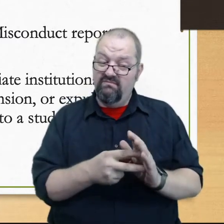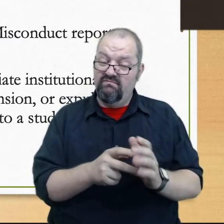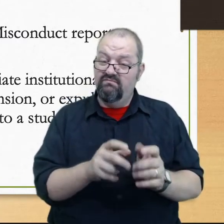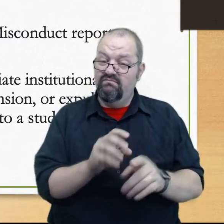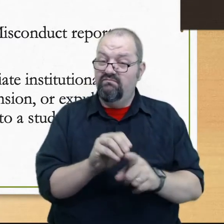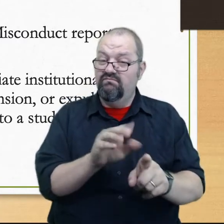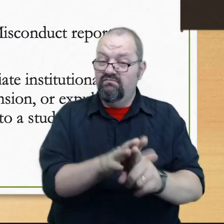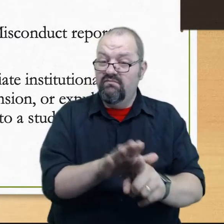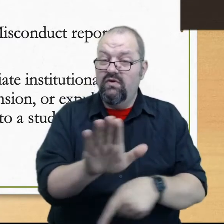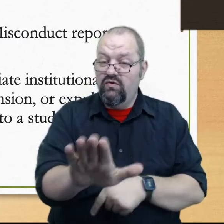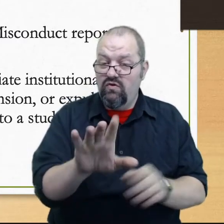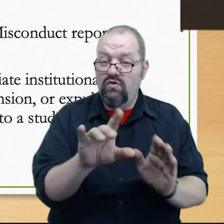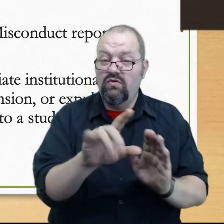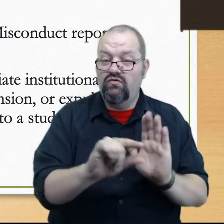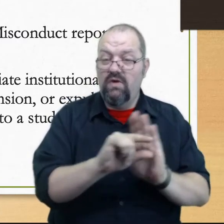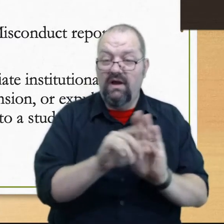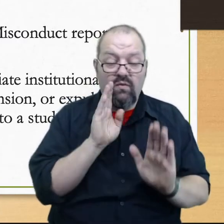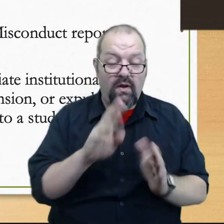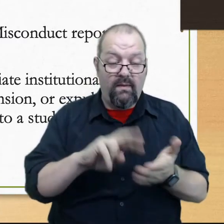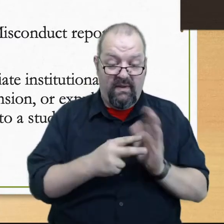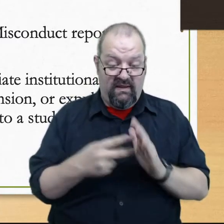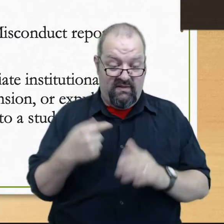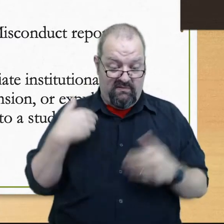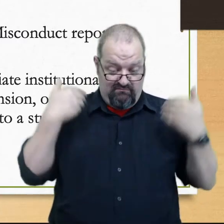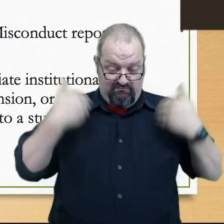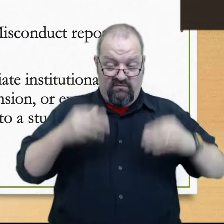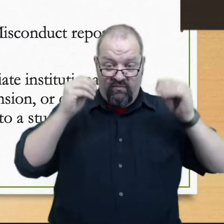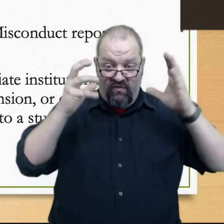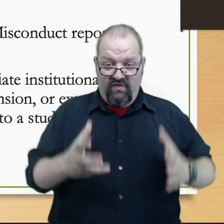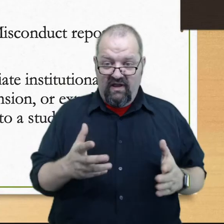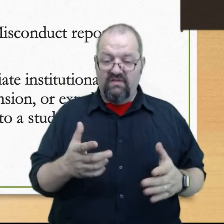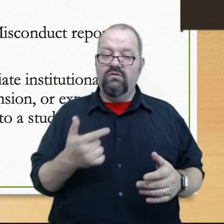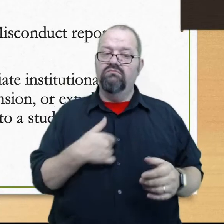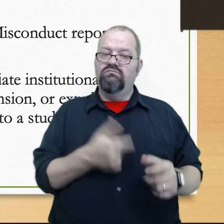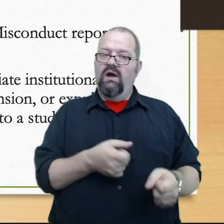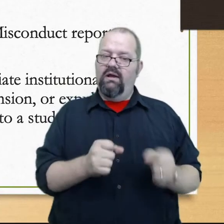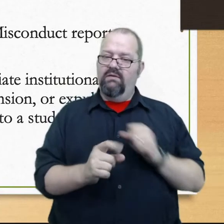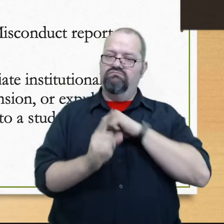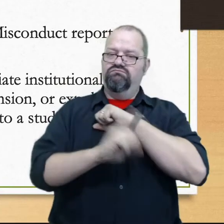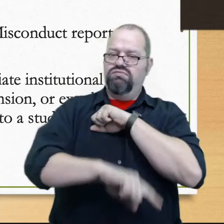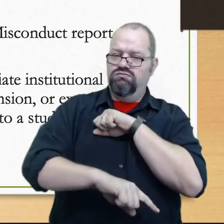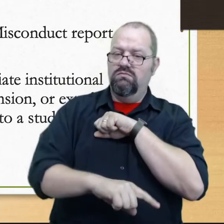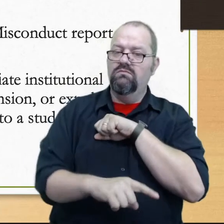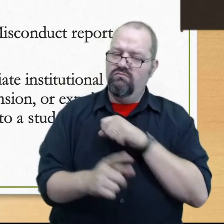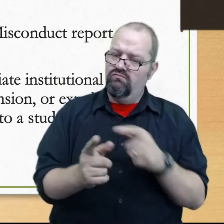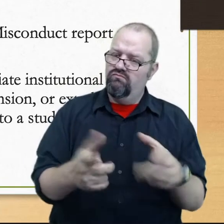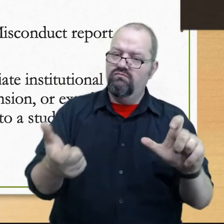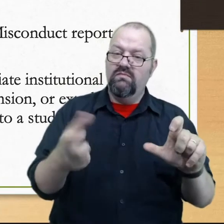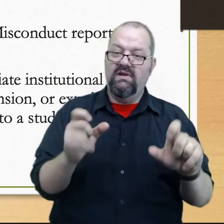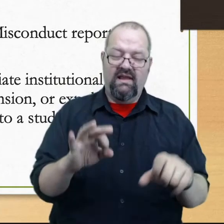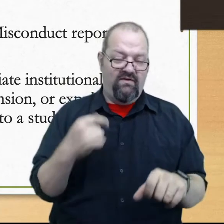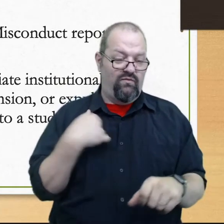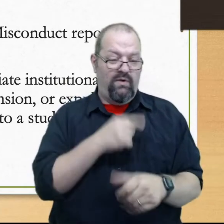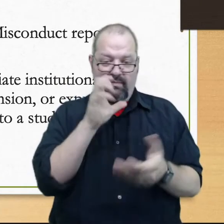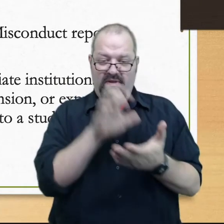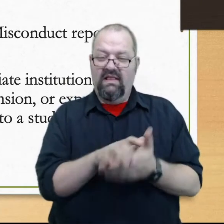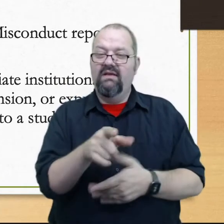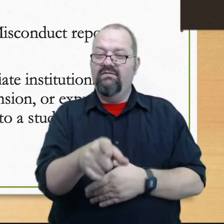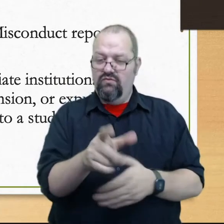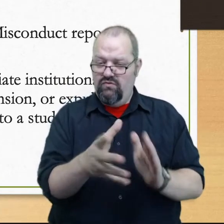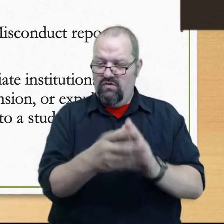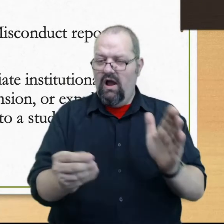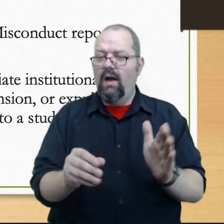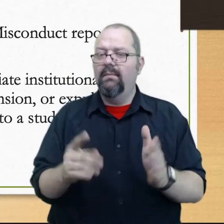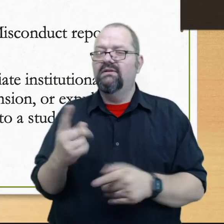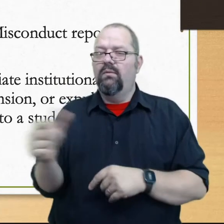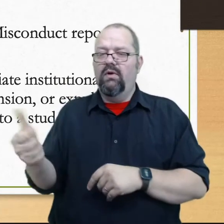English, this means that your professor has the authority to invoke consequences if they believe you have plagiarized, including consequences to your grade in their